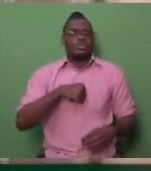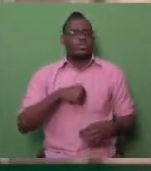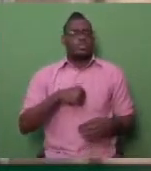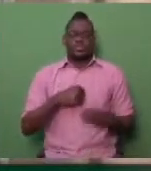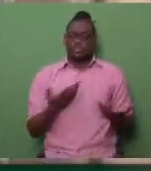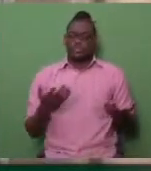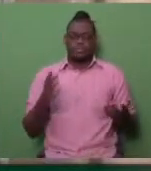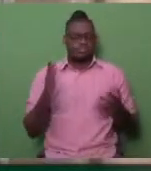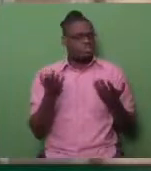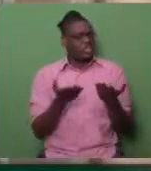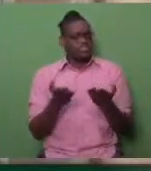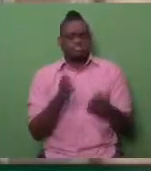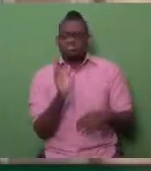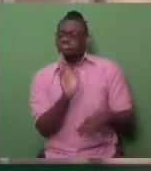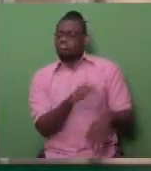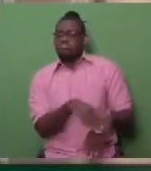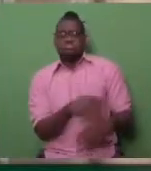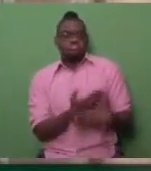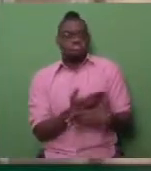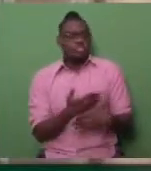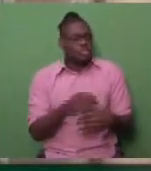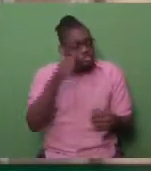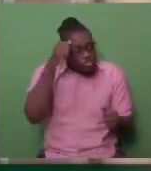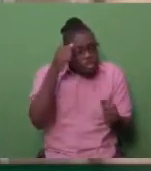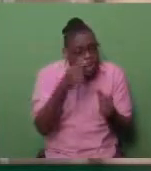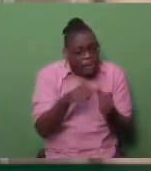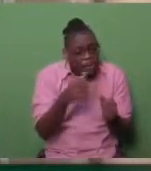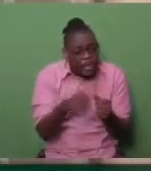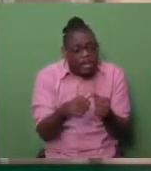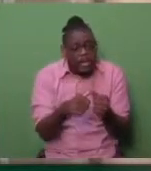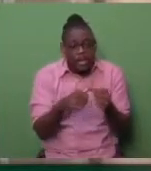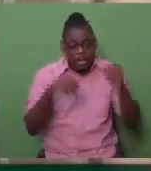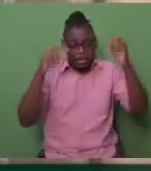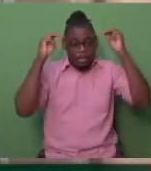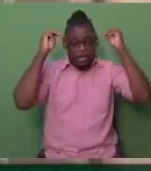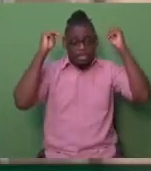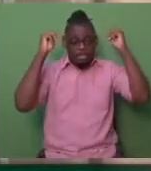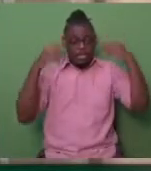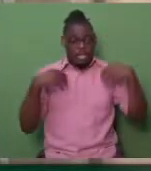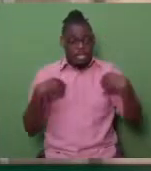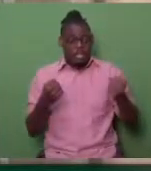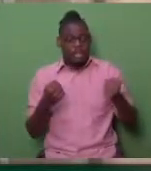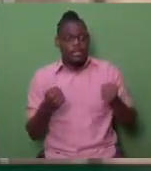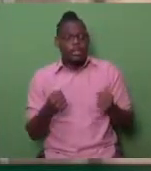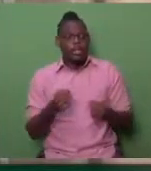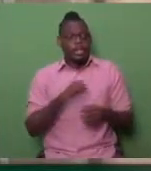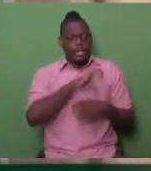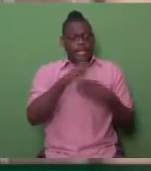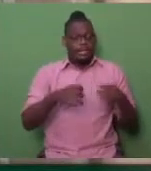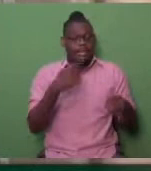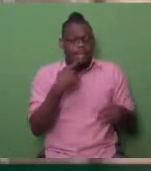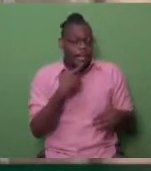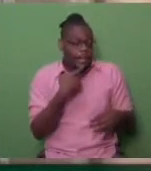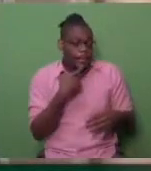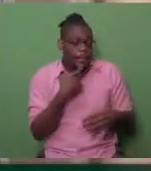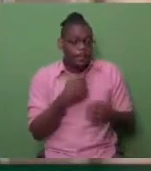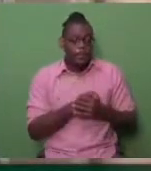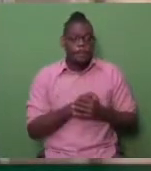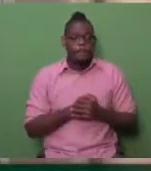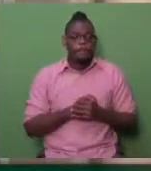mass vaccination in June. The Minister of Health decided to scrap the appointment system and tell